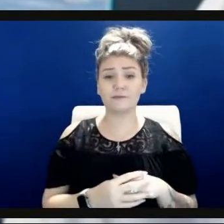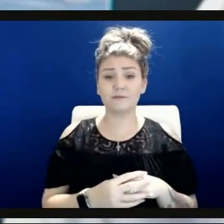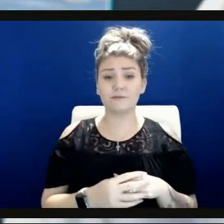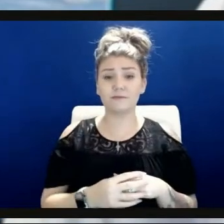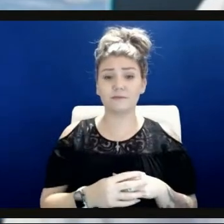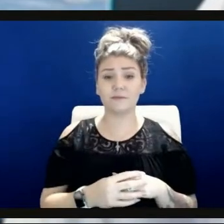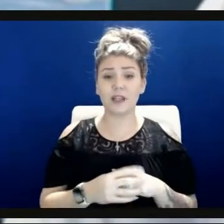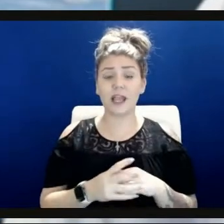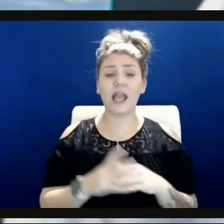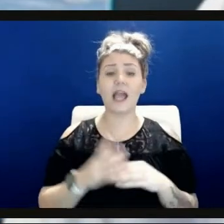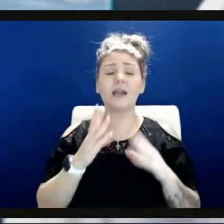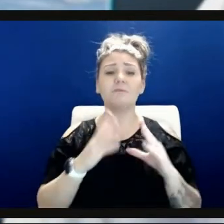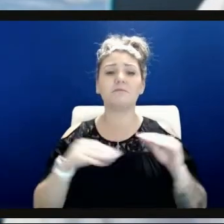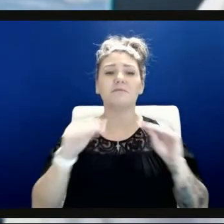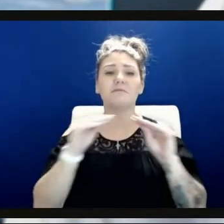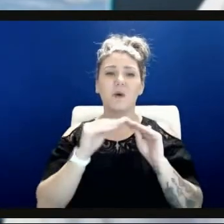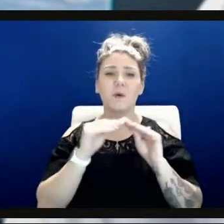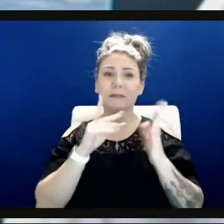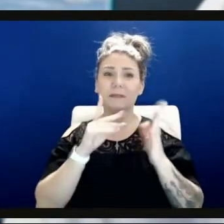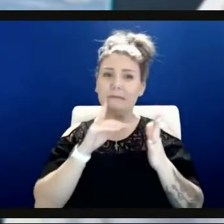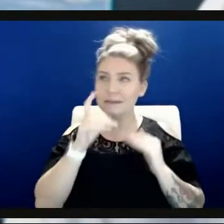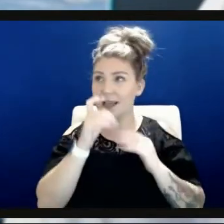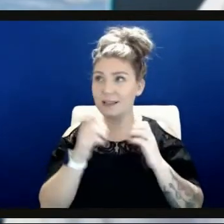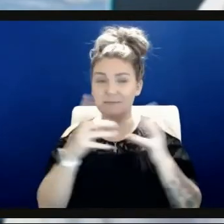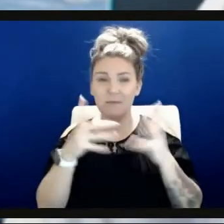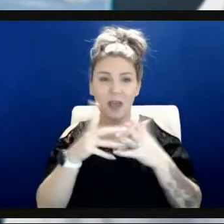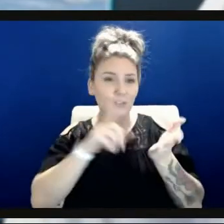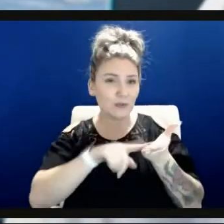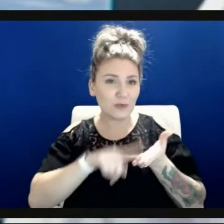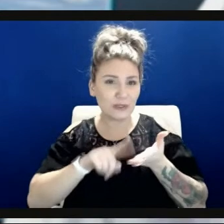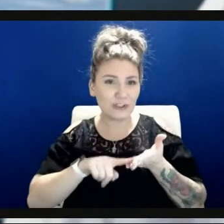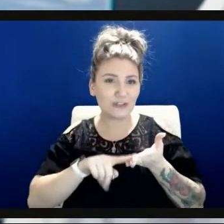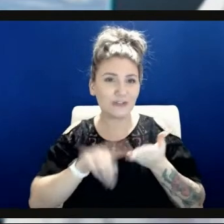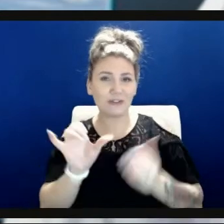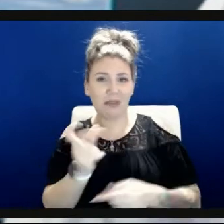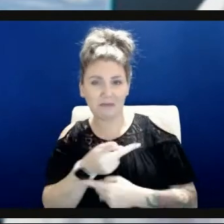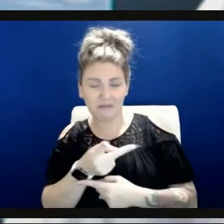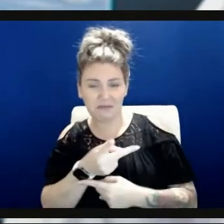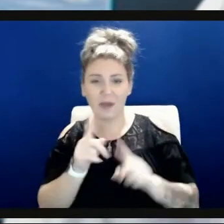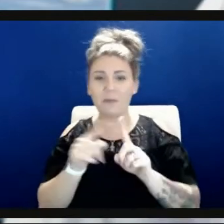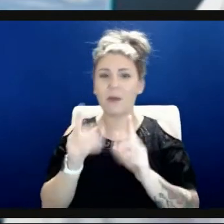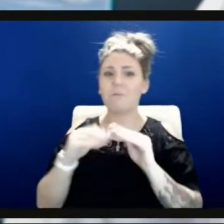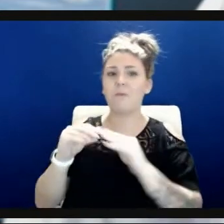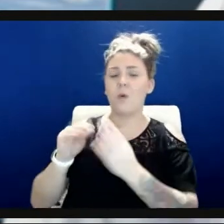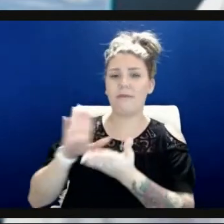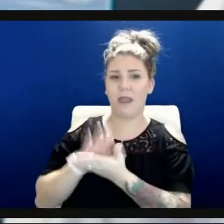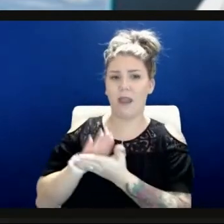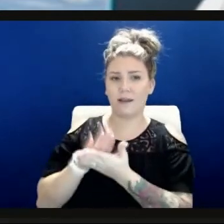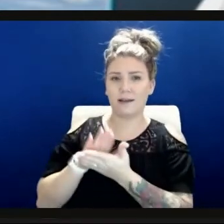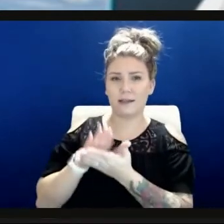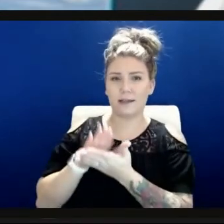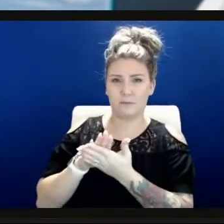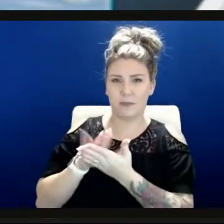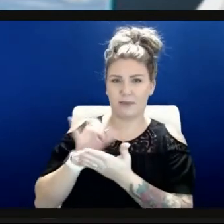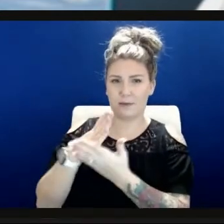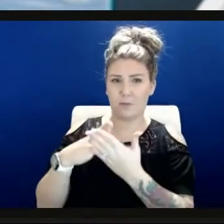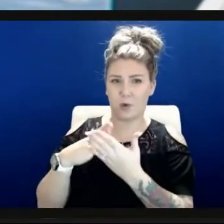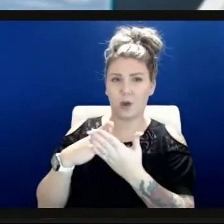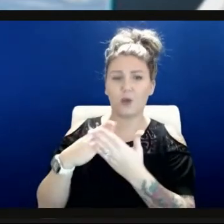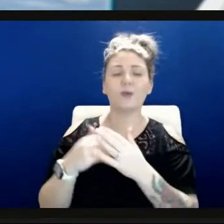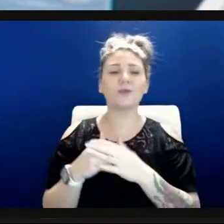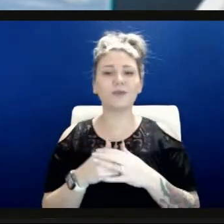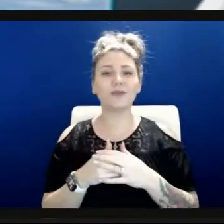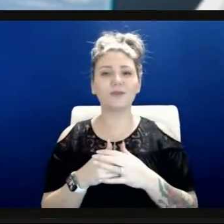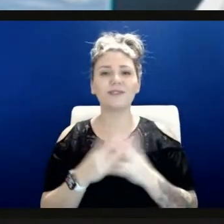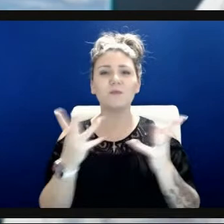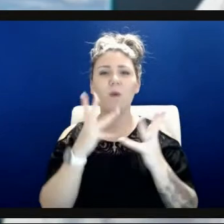in research than Dr. Castro or Dr. Barr, and more heavily involved in the academic side of it. And that's what drew me